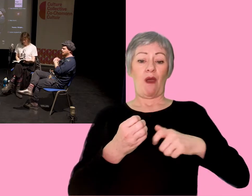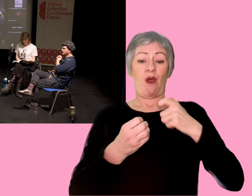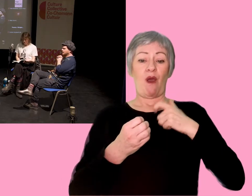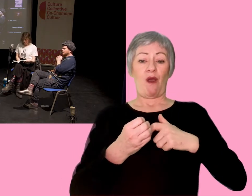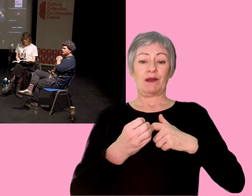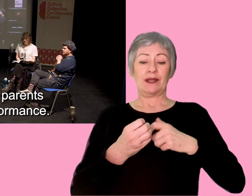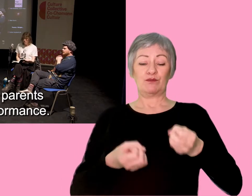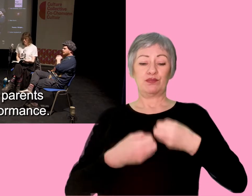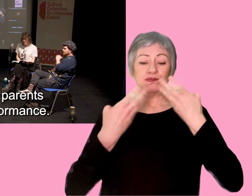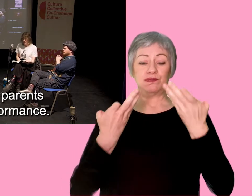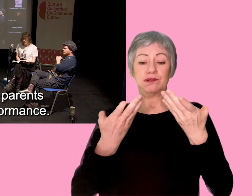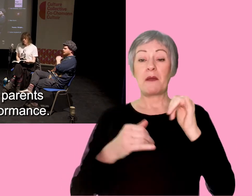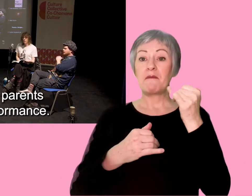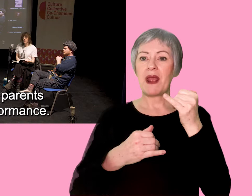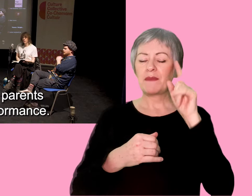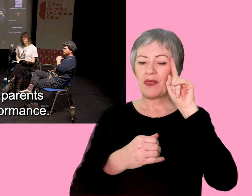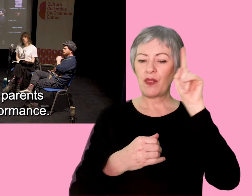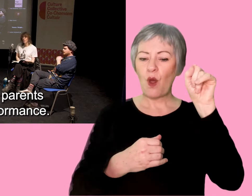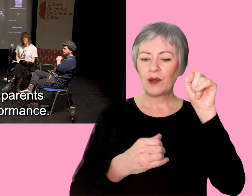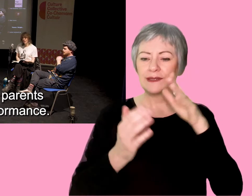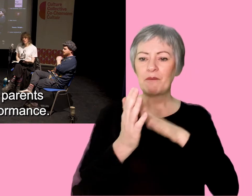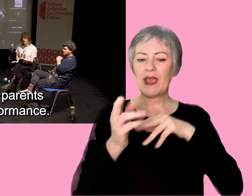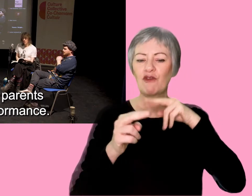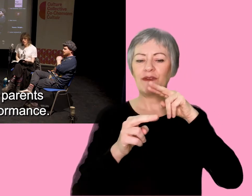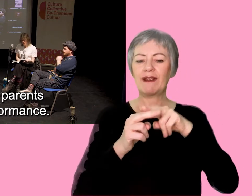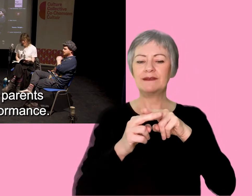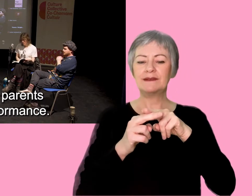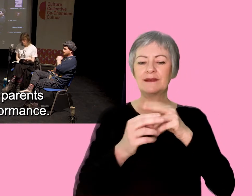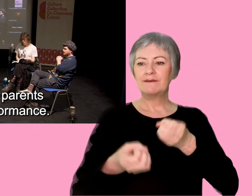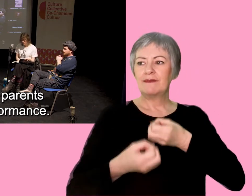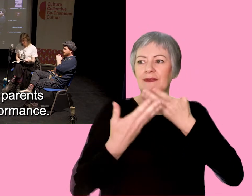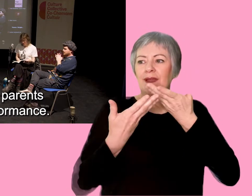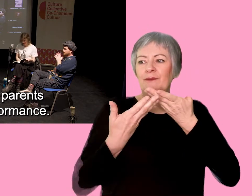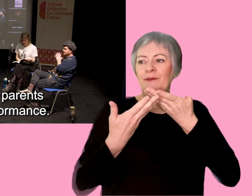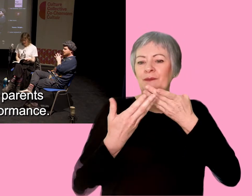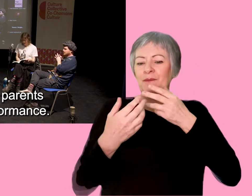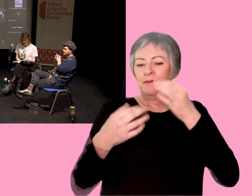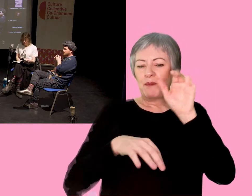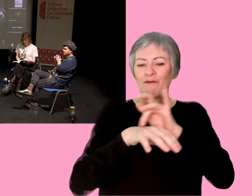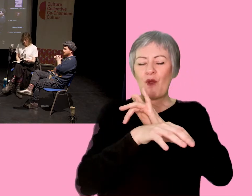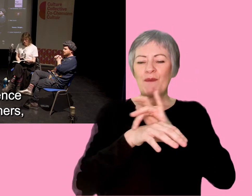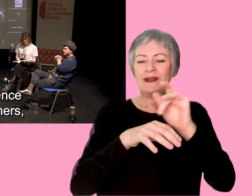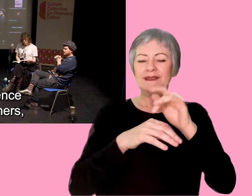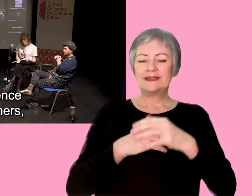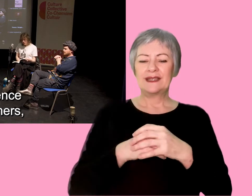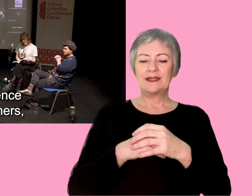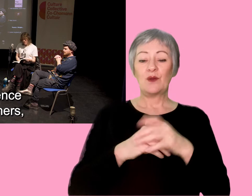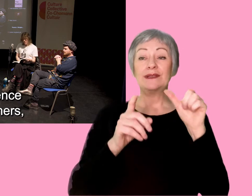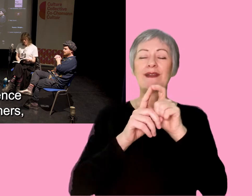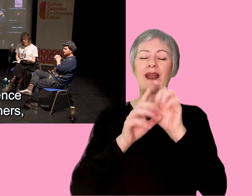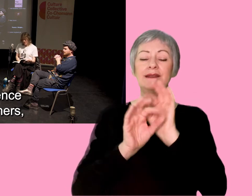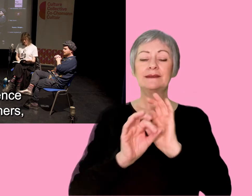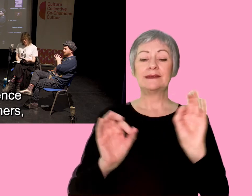lowing. Maybe without no parents learnt at performance. With